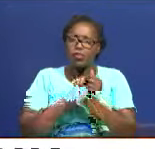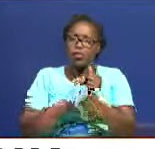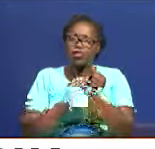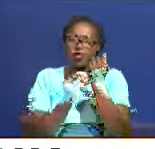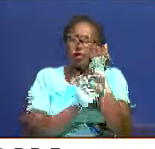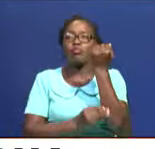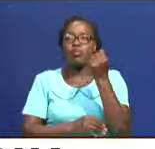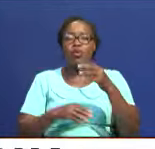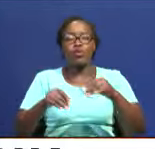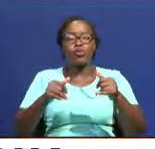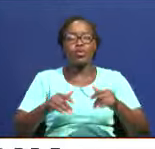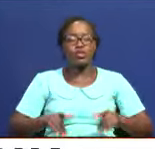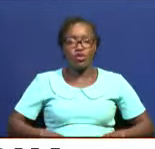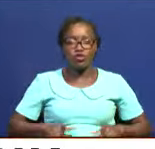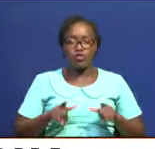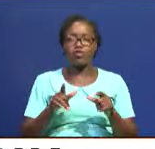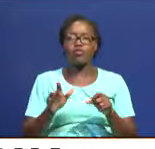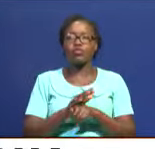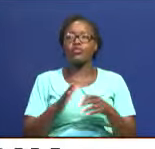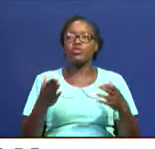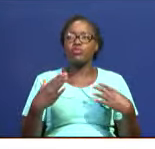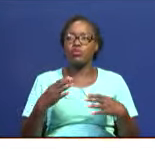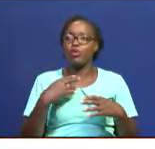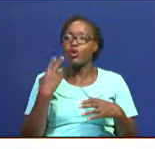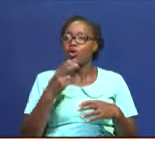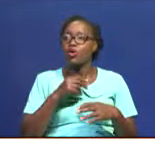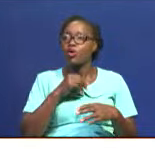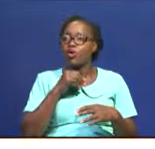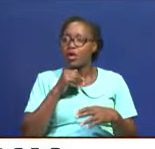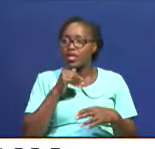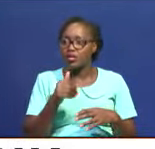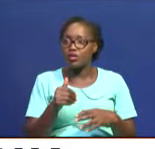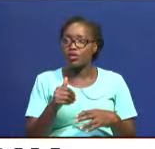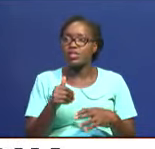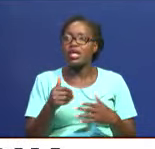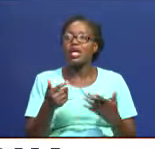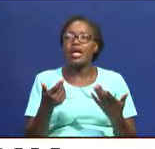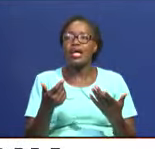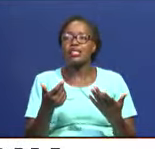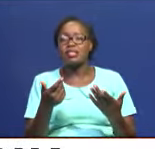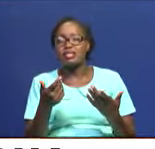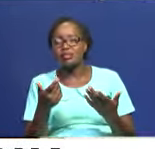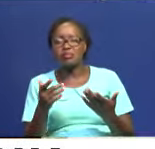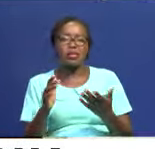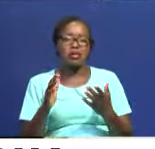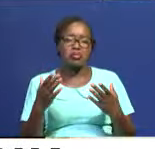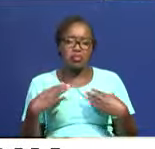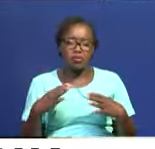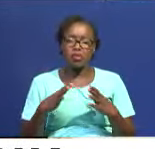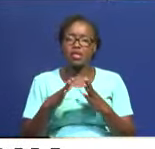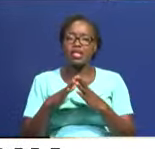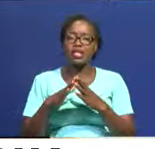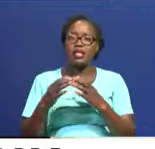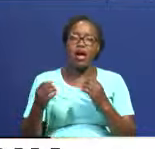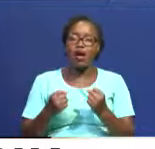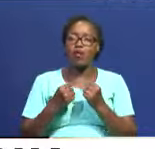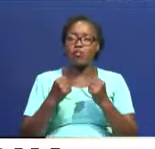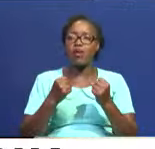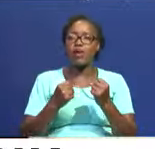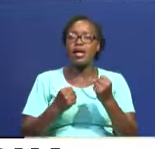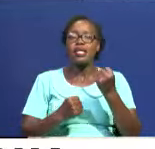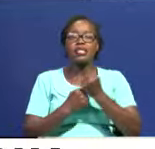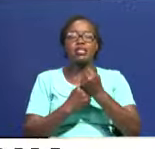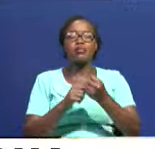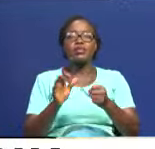poor quality of life for most people who are not as endowed as the people who are in power. The support from the church as a